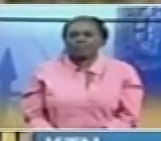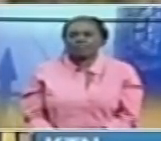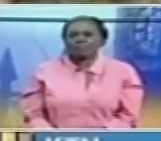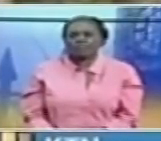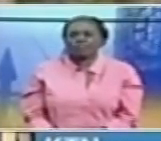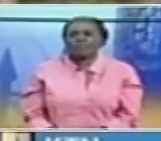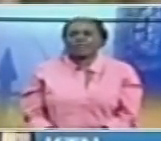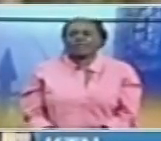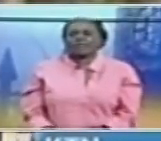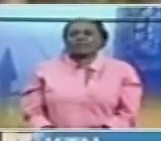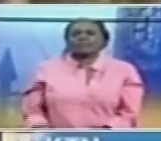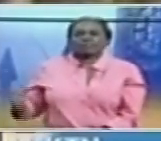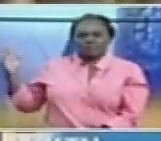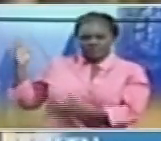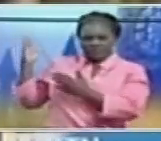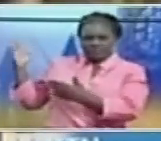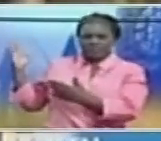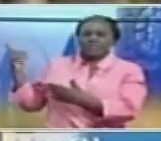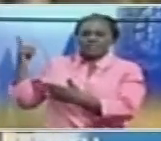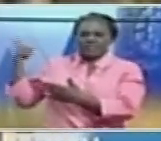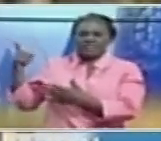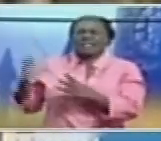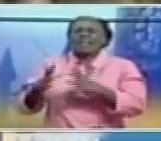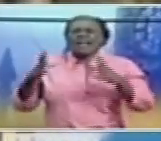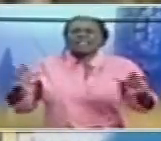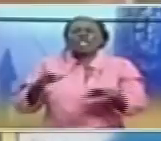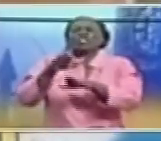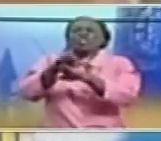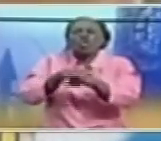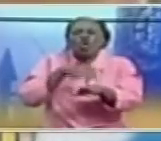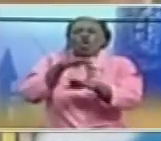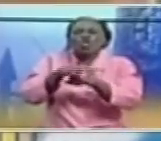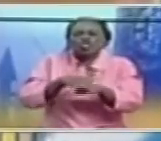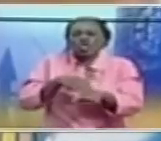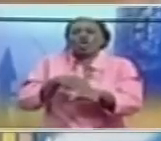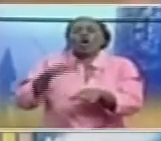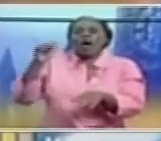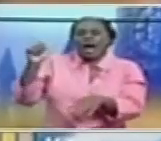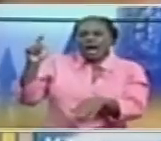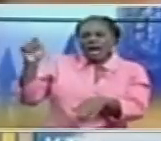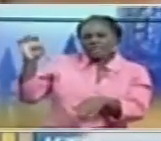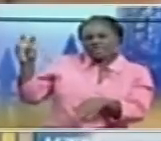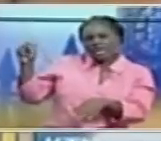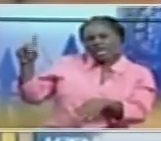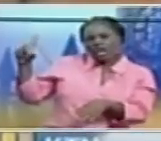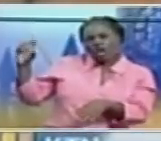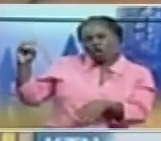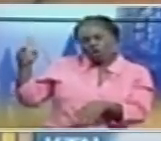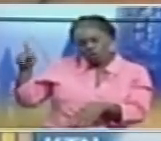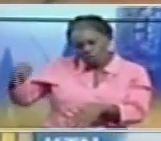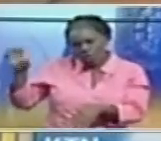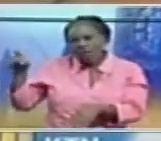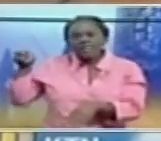Of the antelope family, the eland is the world's largest and slowest antelope. With a lifespan of 15 to 20 years,